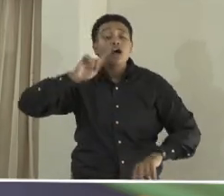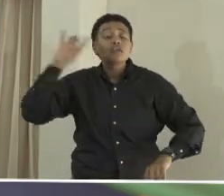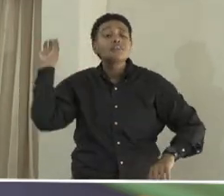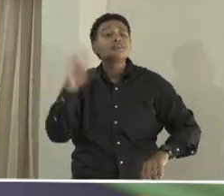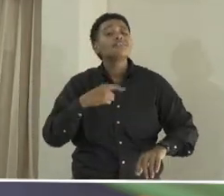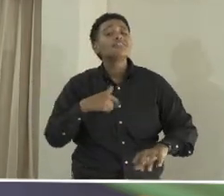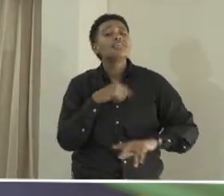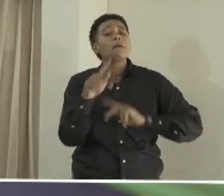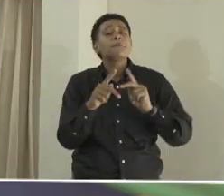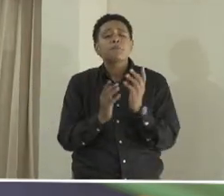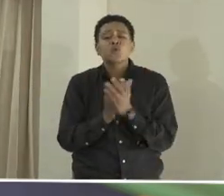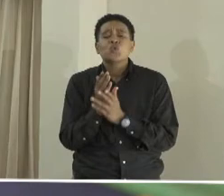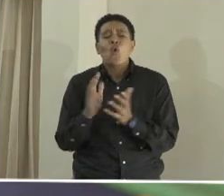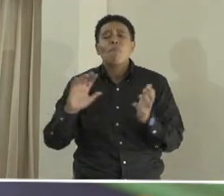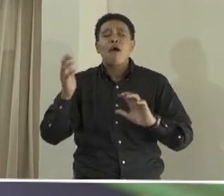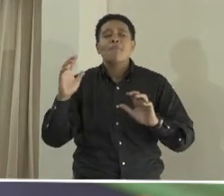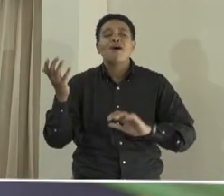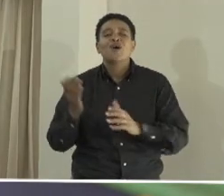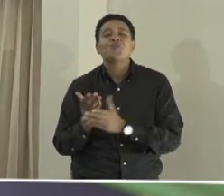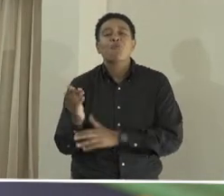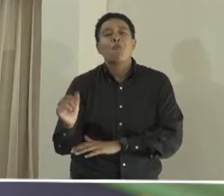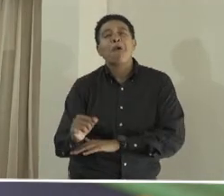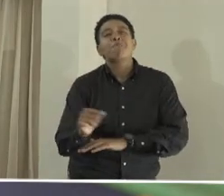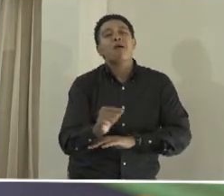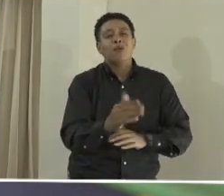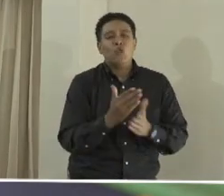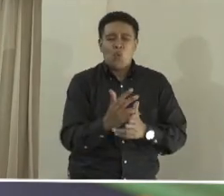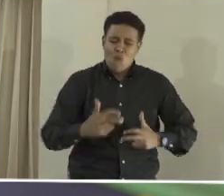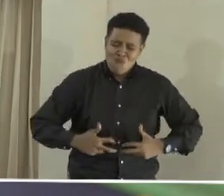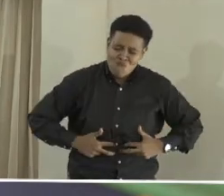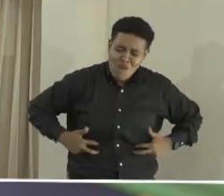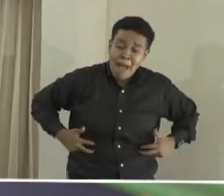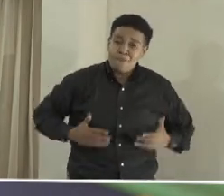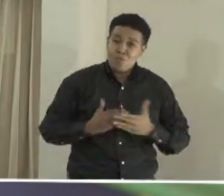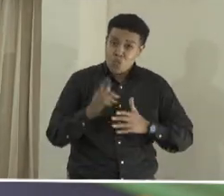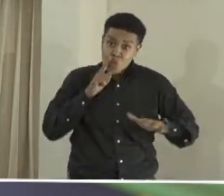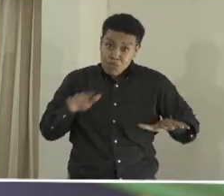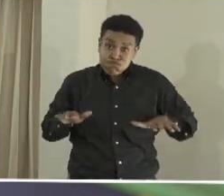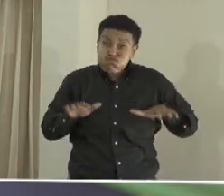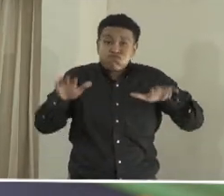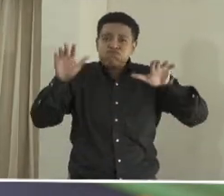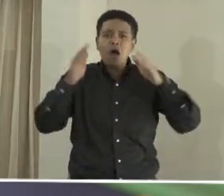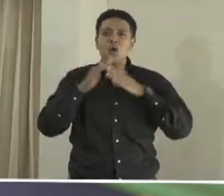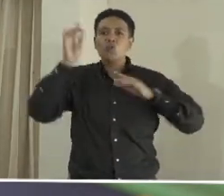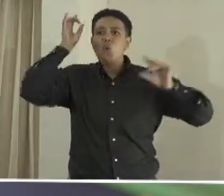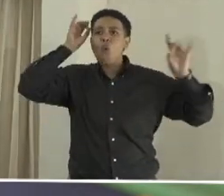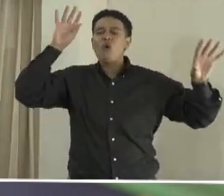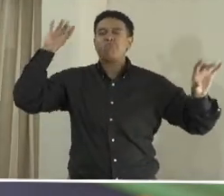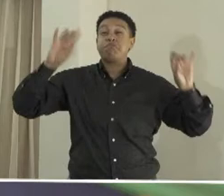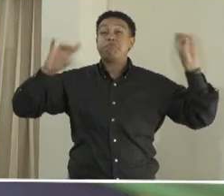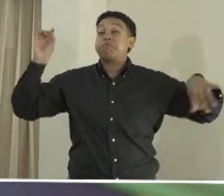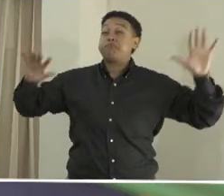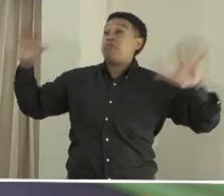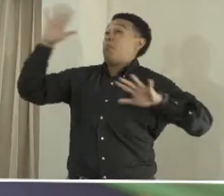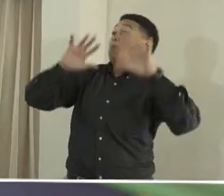a people through crisis, through famines, through floods, and through pestilences. Tell everyone about God